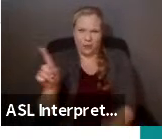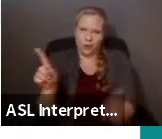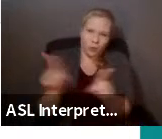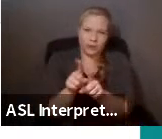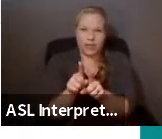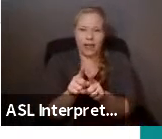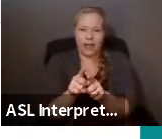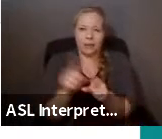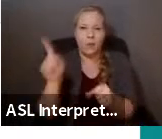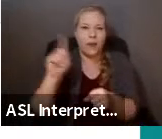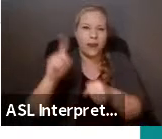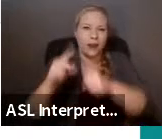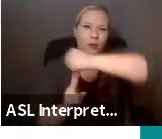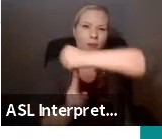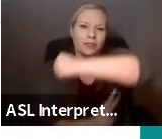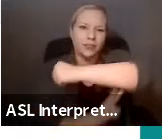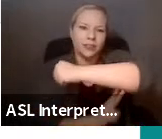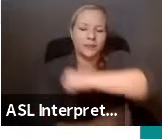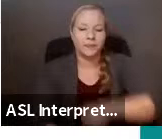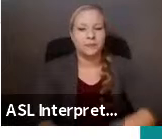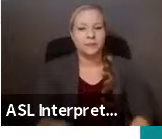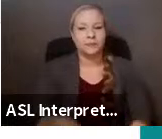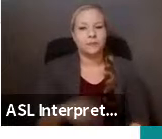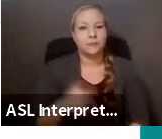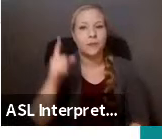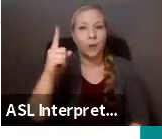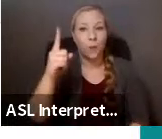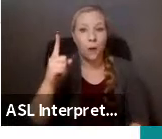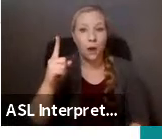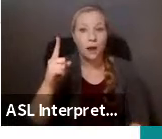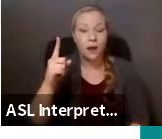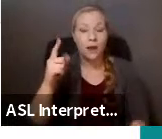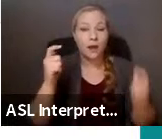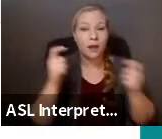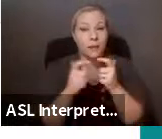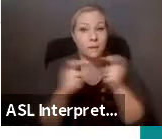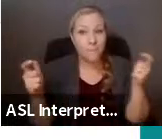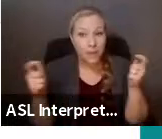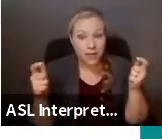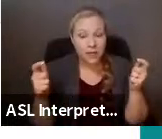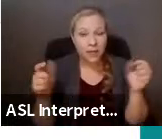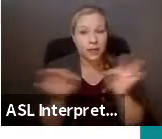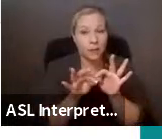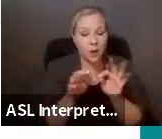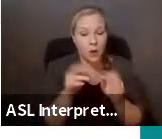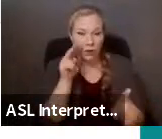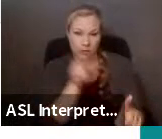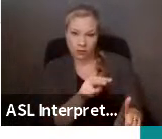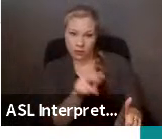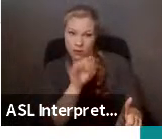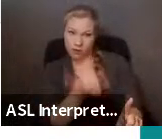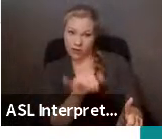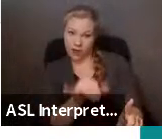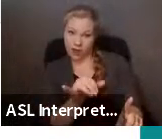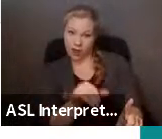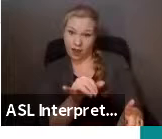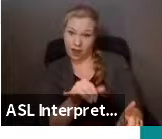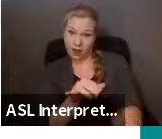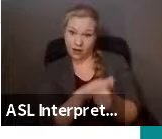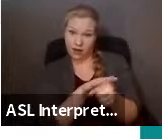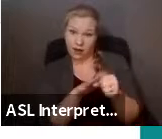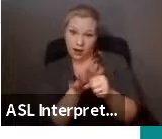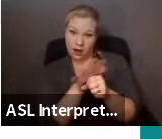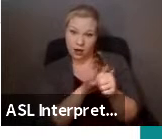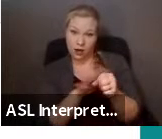One of the key things to note about this area is that, we're looking at some